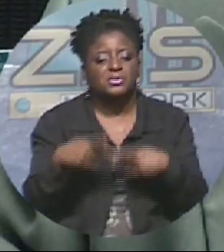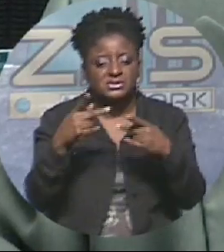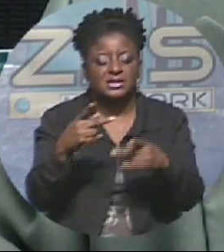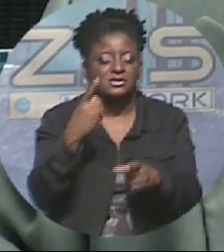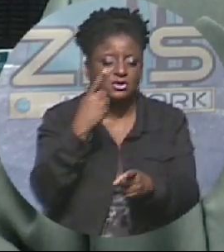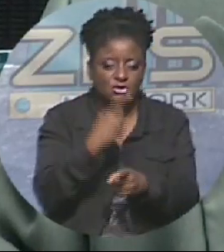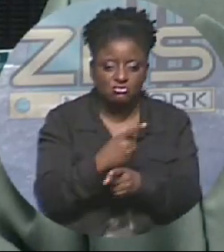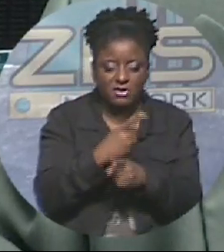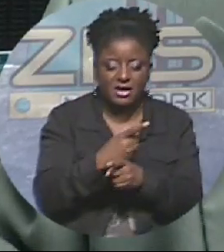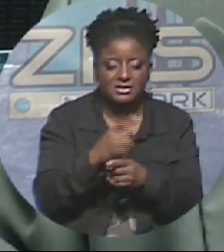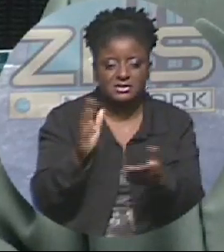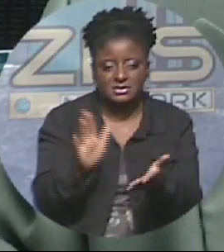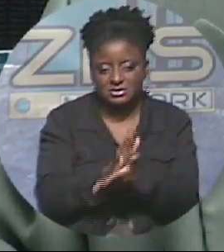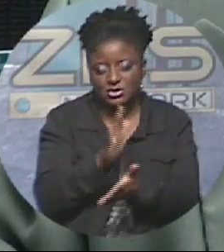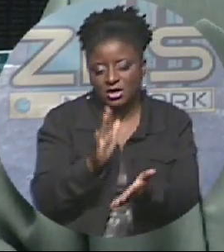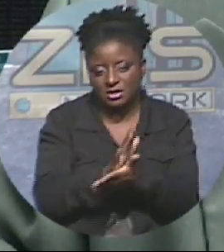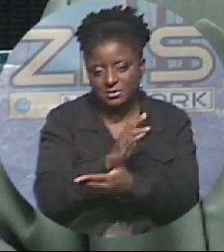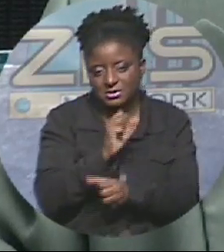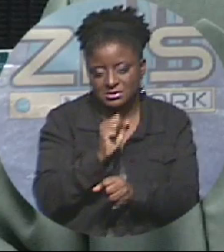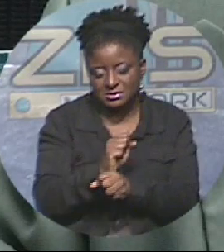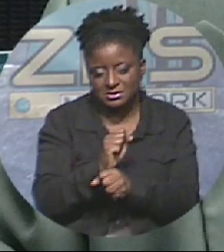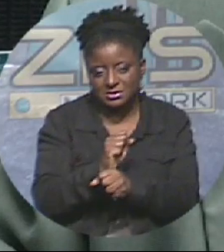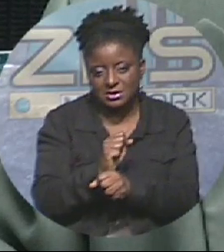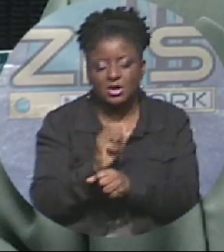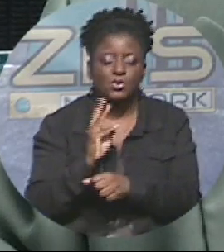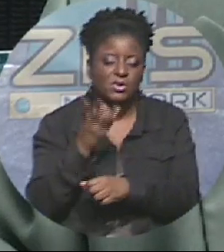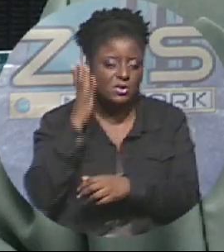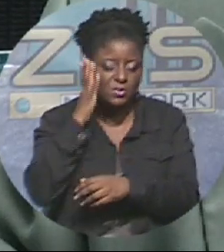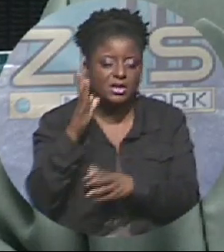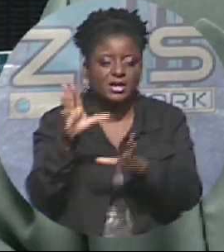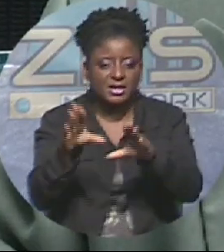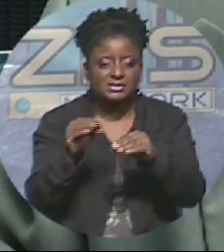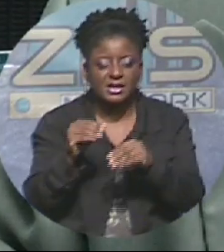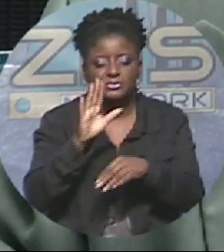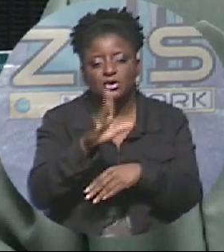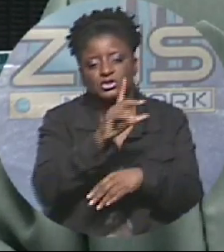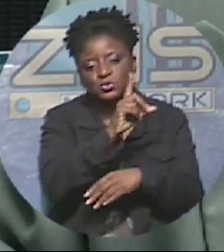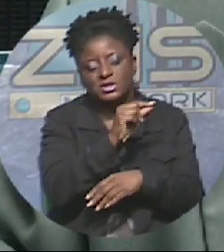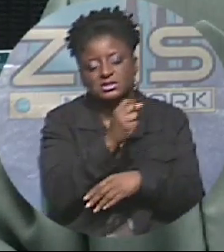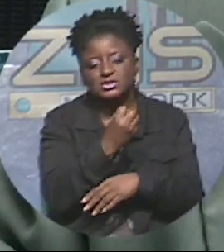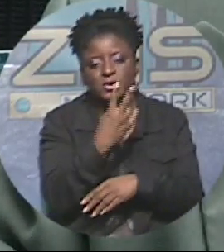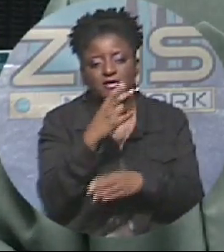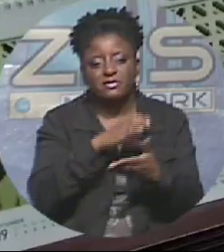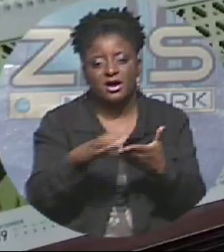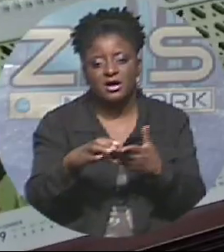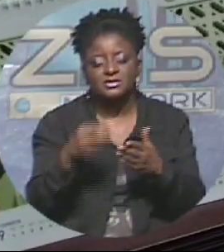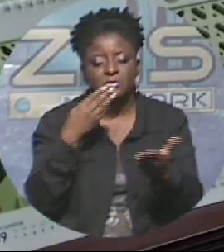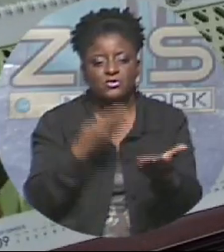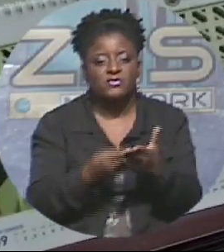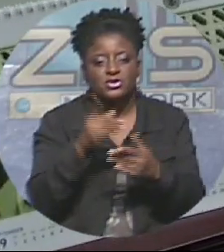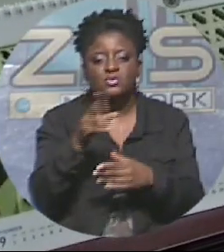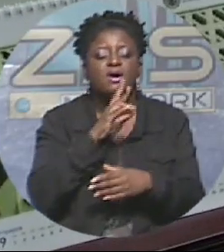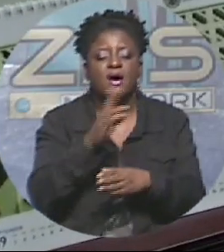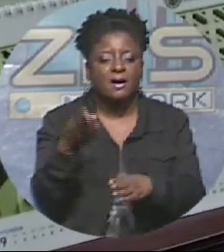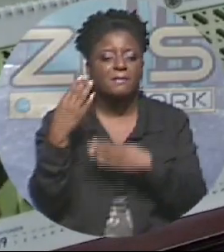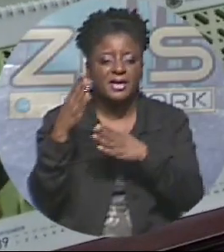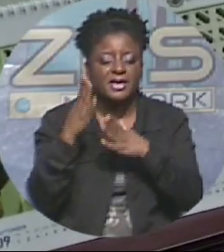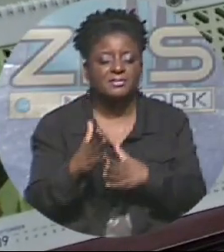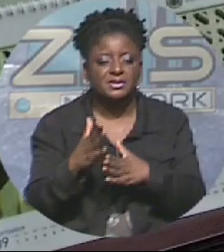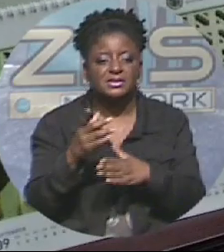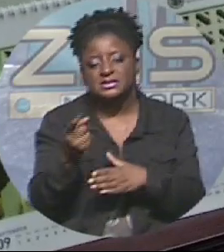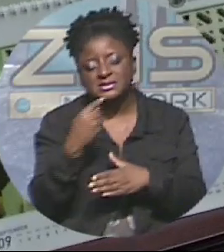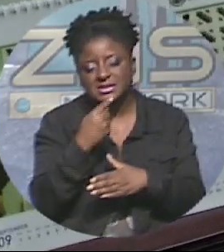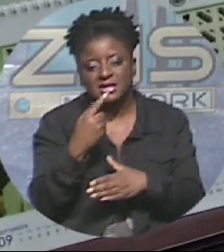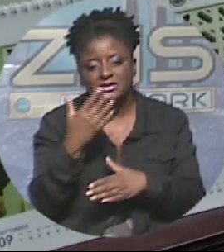documents in the first case, we will accept your 2012 cards to prove that you're a Bahamian citizen. Hall added that the low numbers could